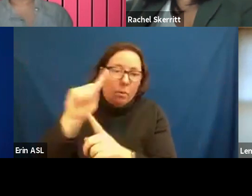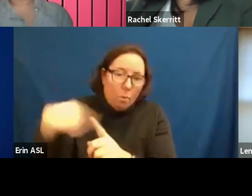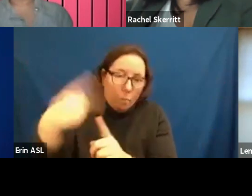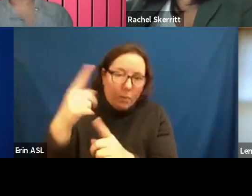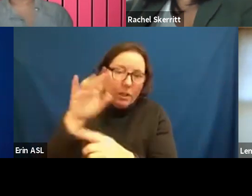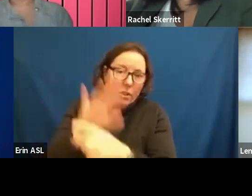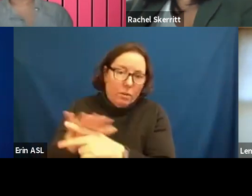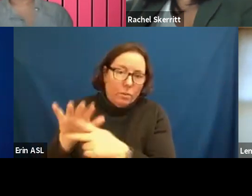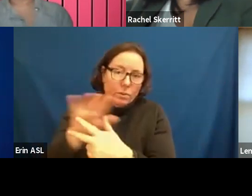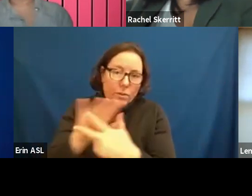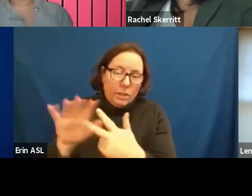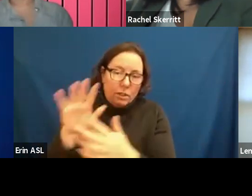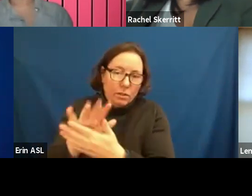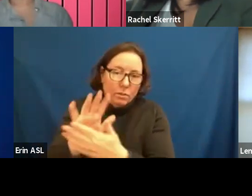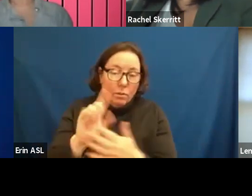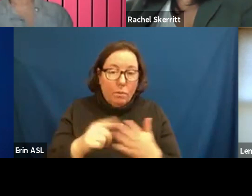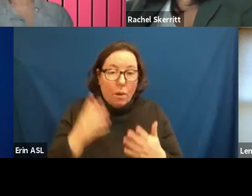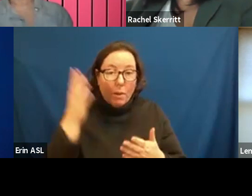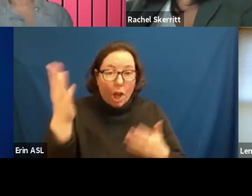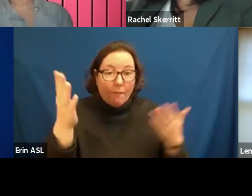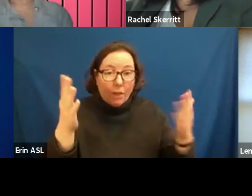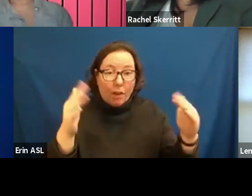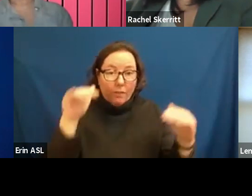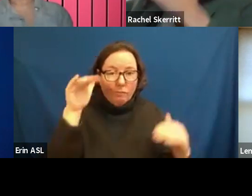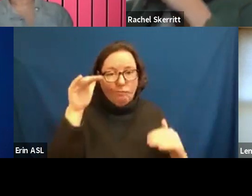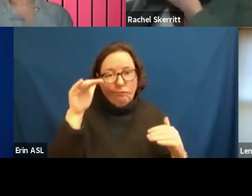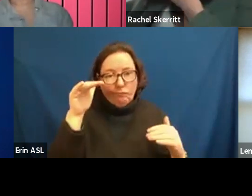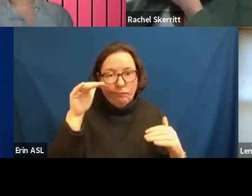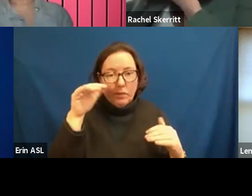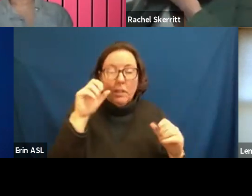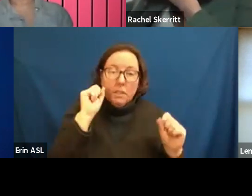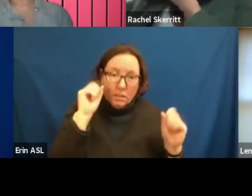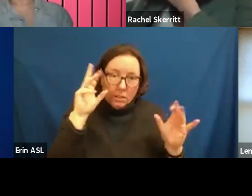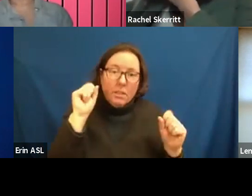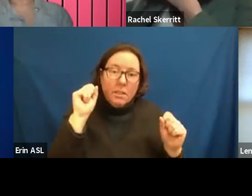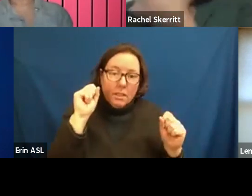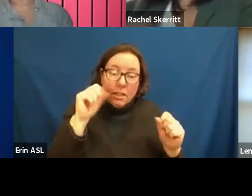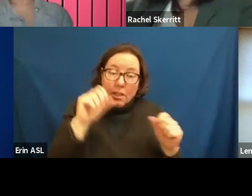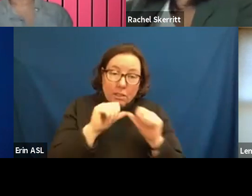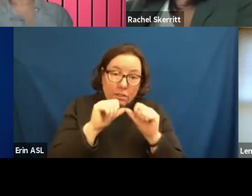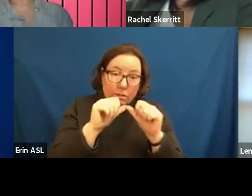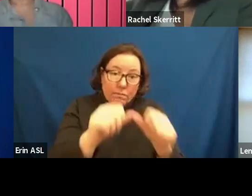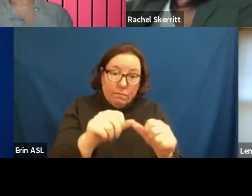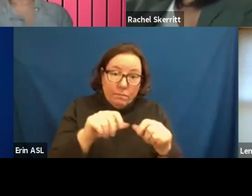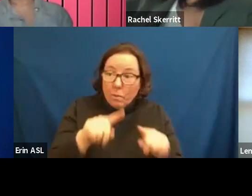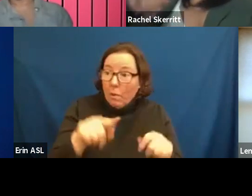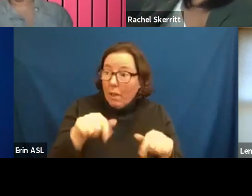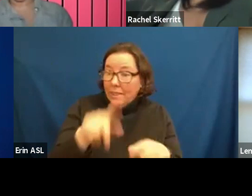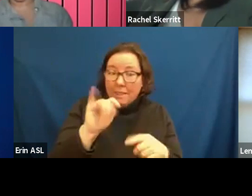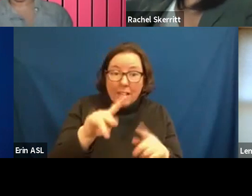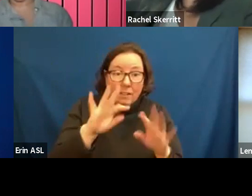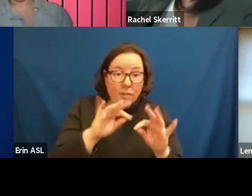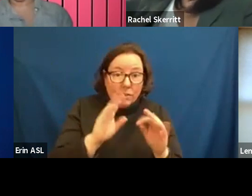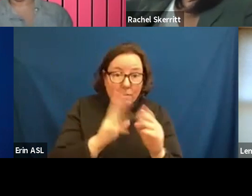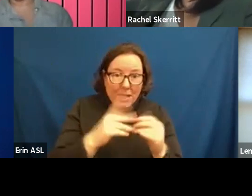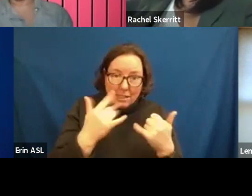The disparities in what we offer children are stunning, and the silence around just how great the disparities are continues even as this task force meets. Seeking new ways to